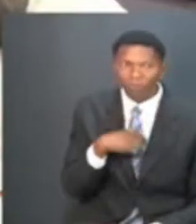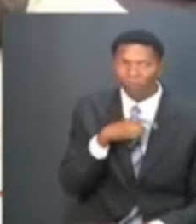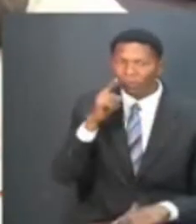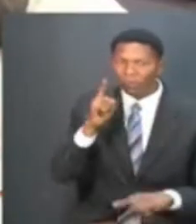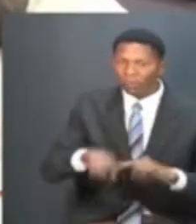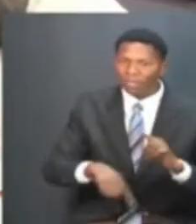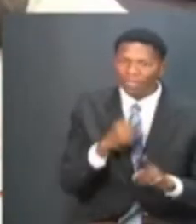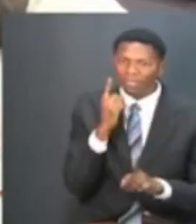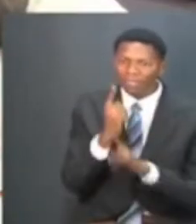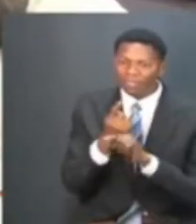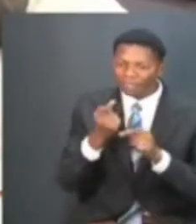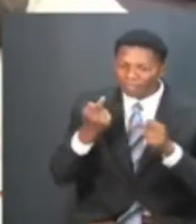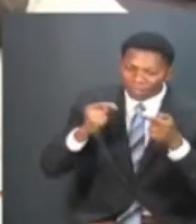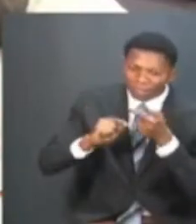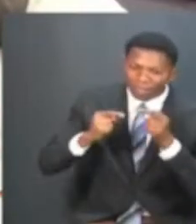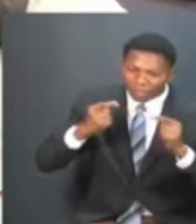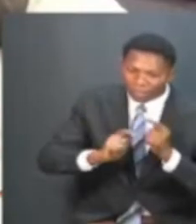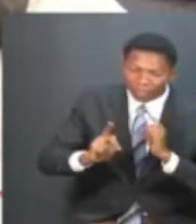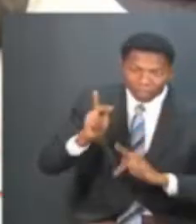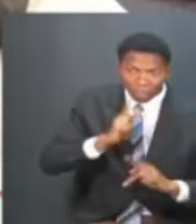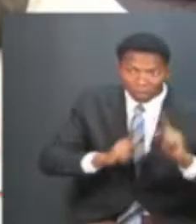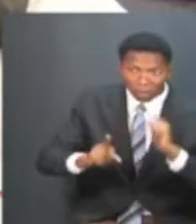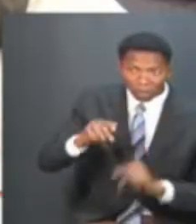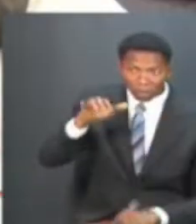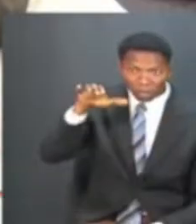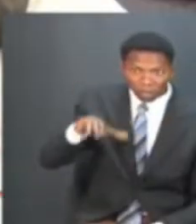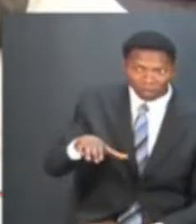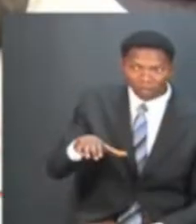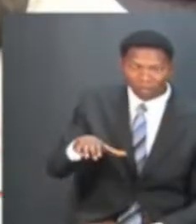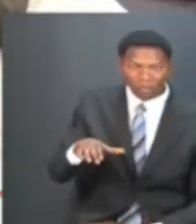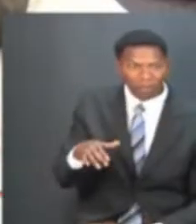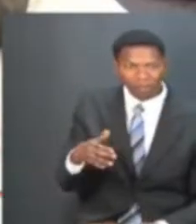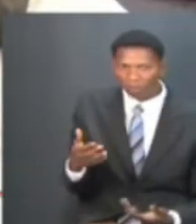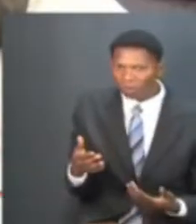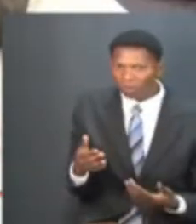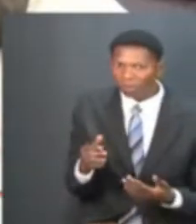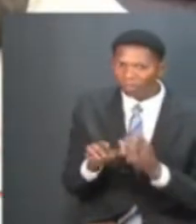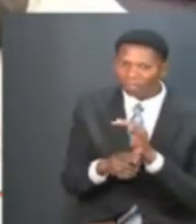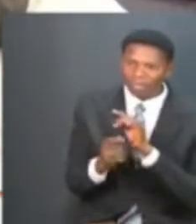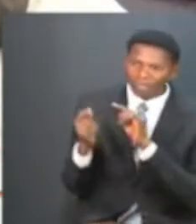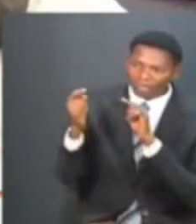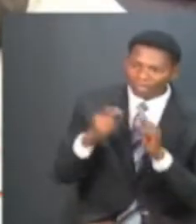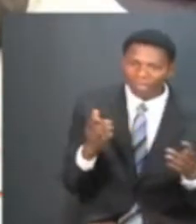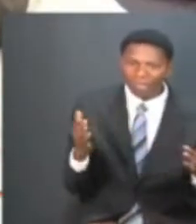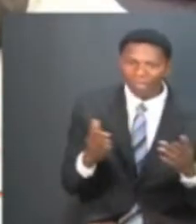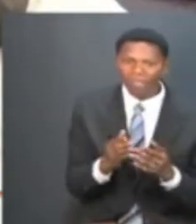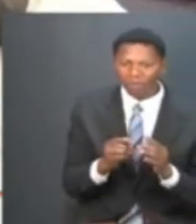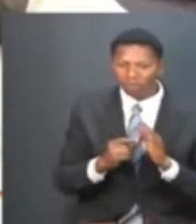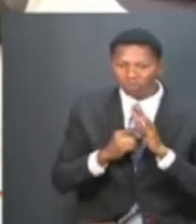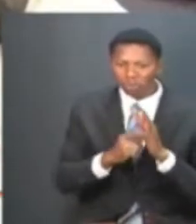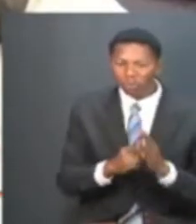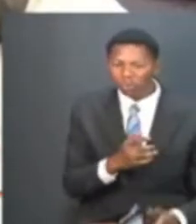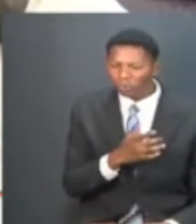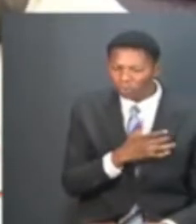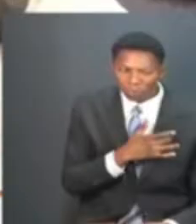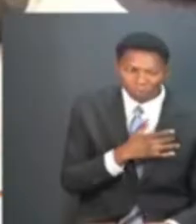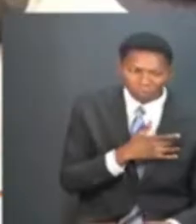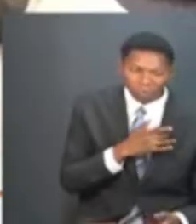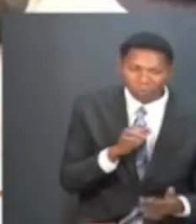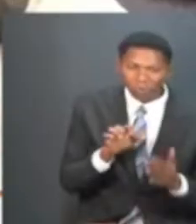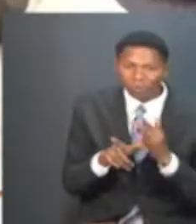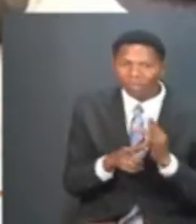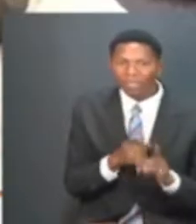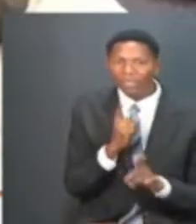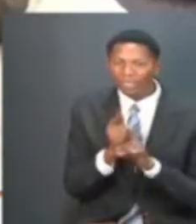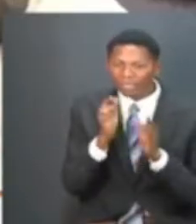our people, and on the other hand, we come to show regret and call for paltry sums of money or support